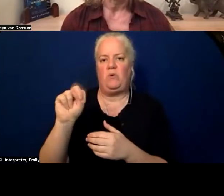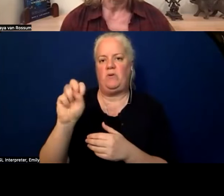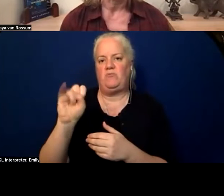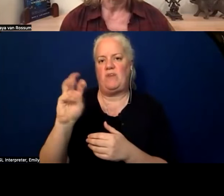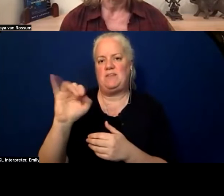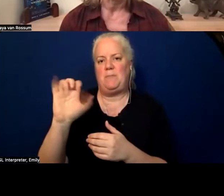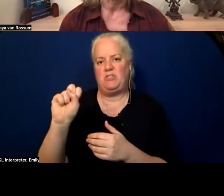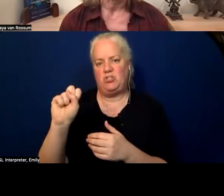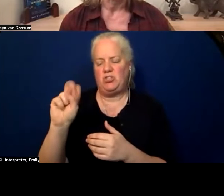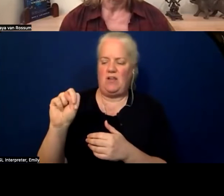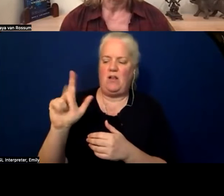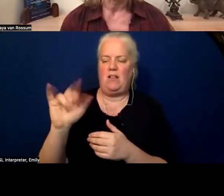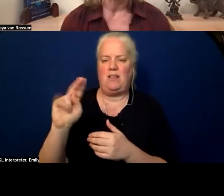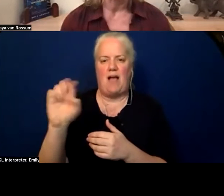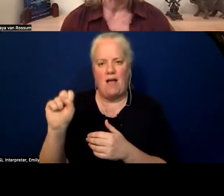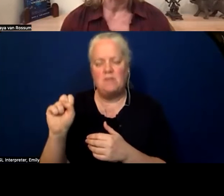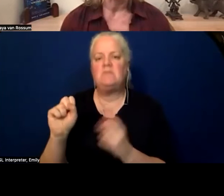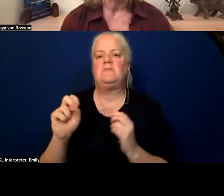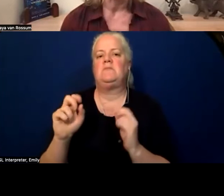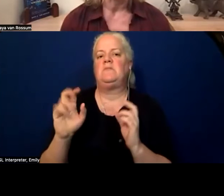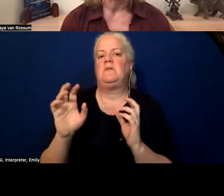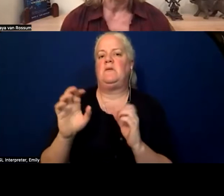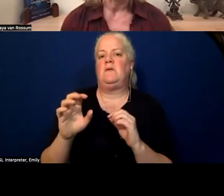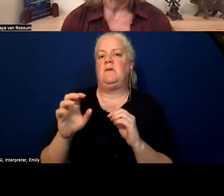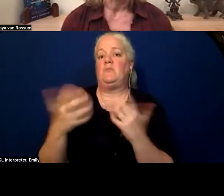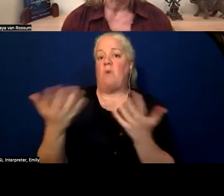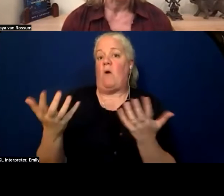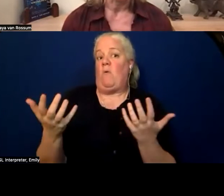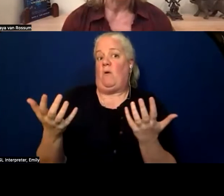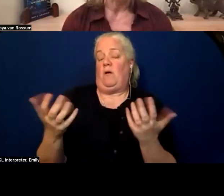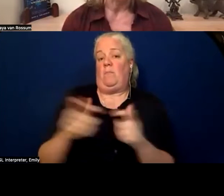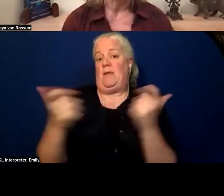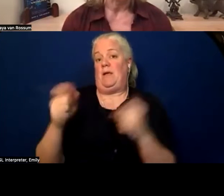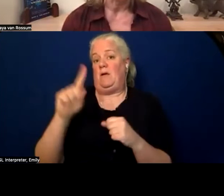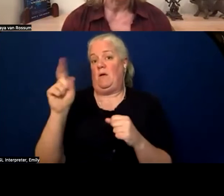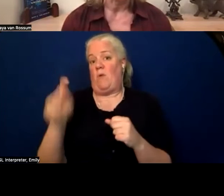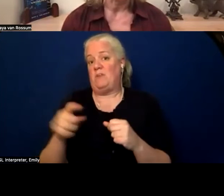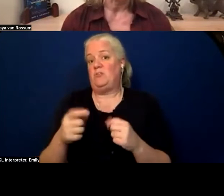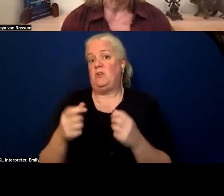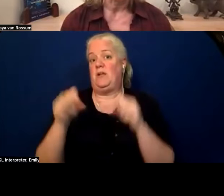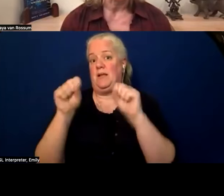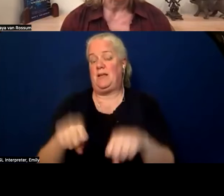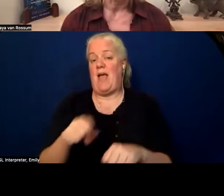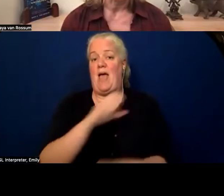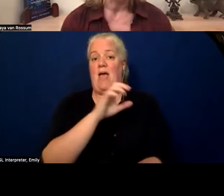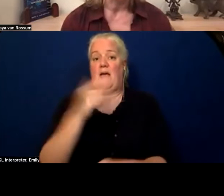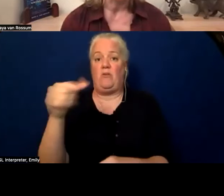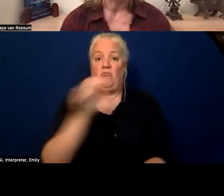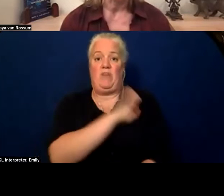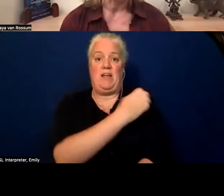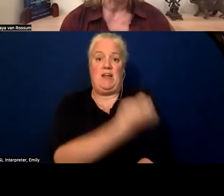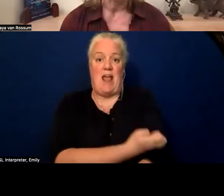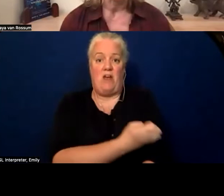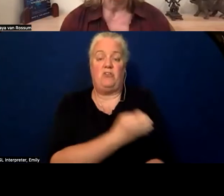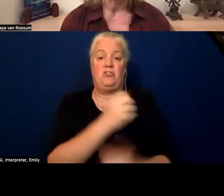we're probably going to be answering a question, yes, can renewable energy projects and transmission lines be environmentally racist? I